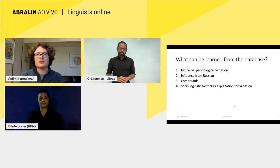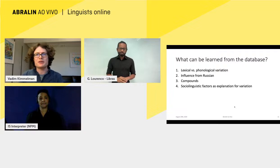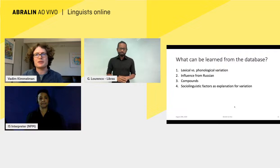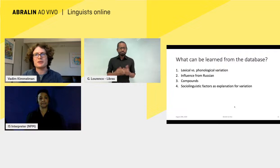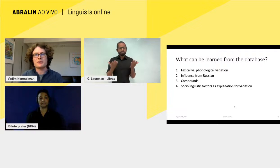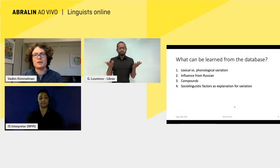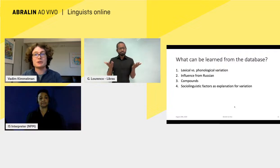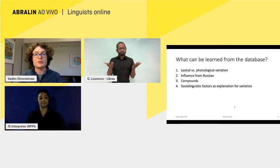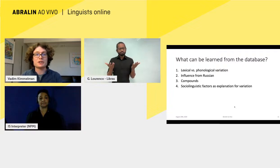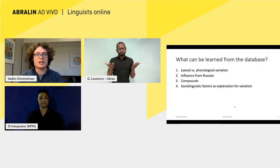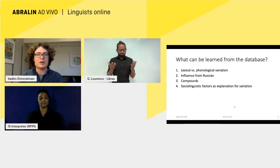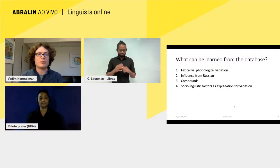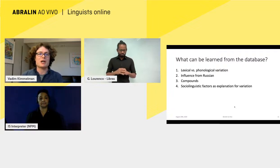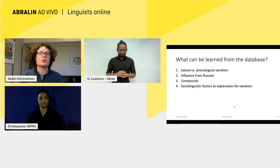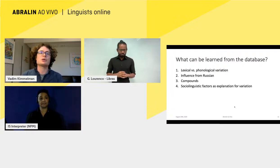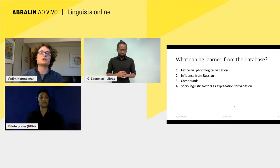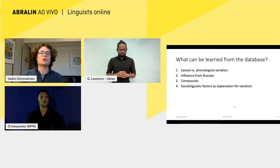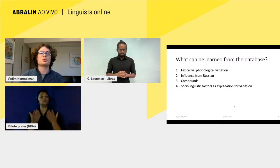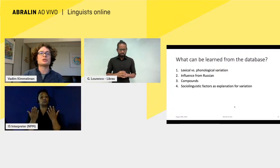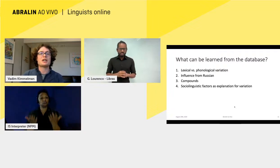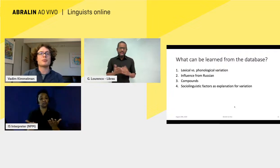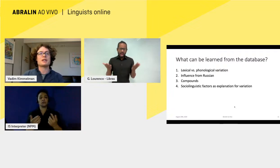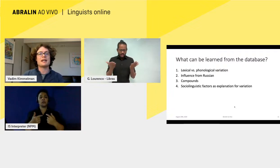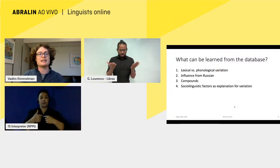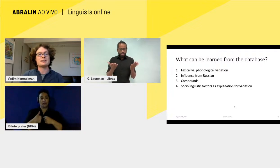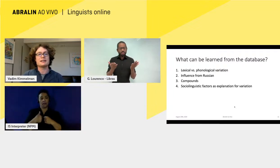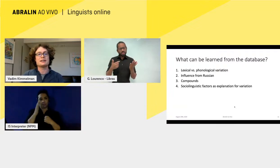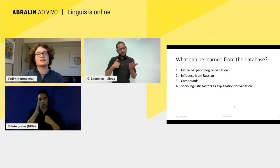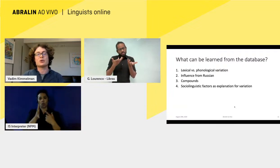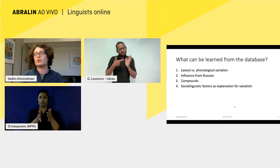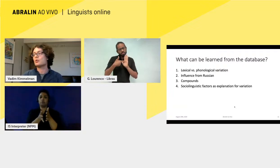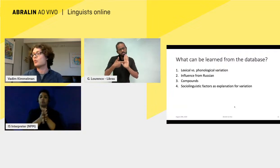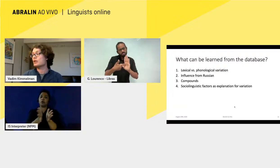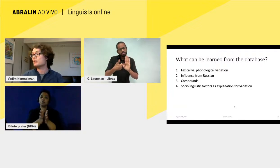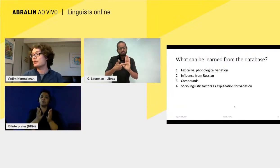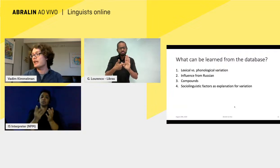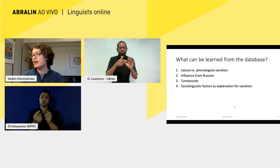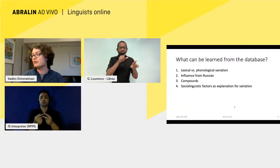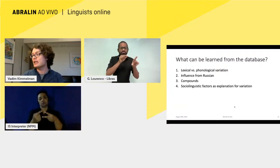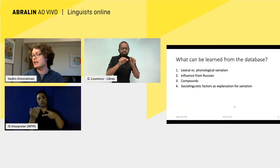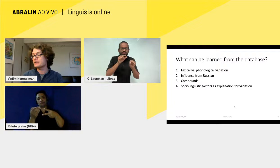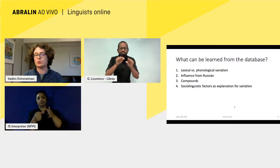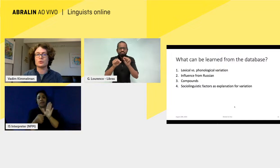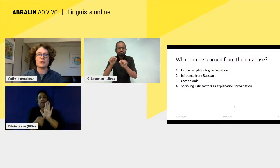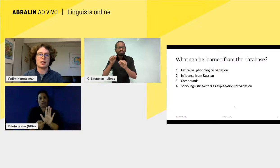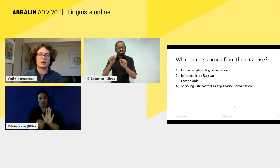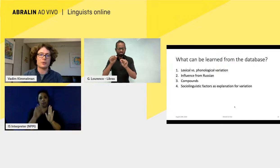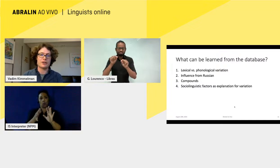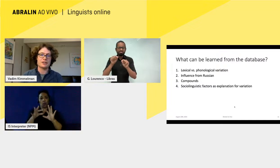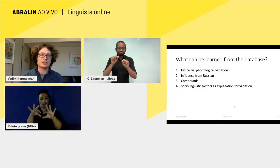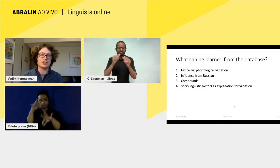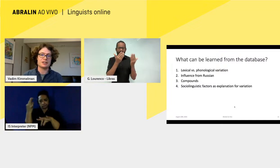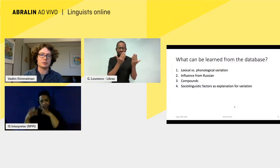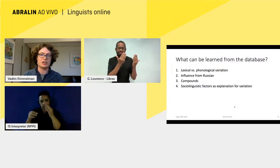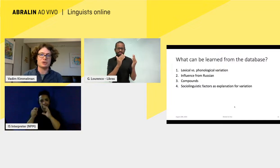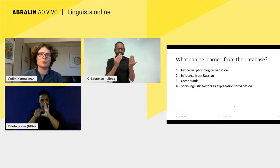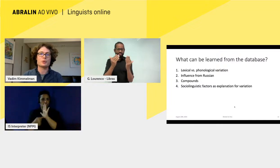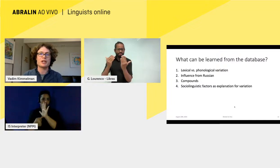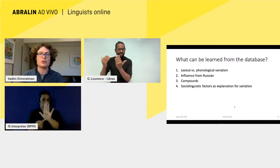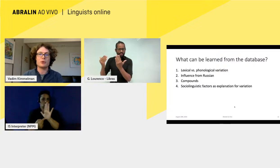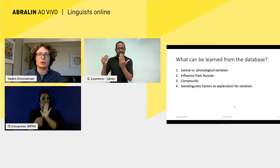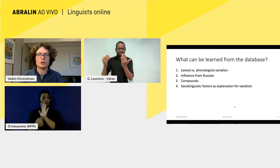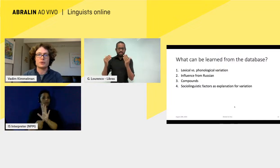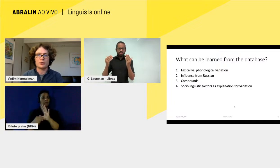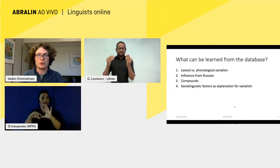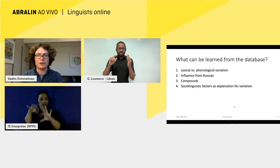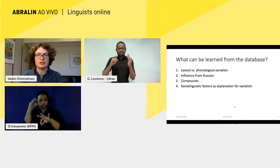So in the rest of the time, I will show you some cases of what we have done so far with this database, what